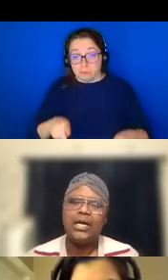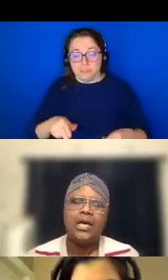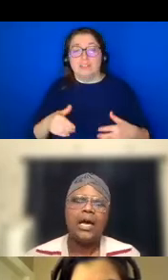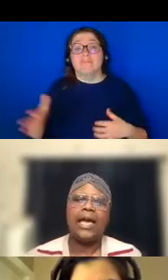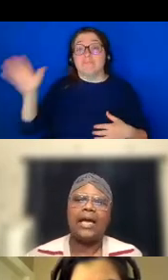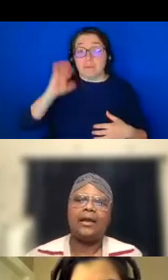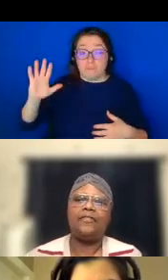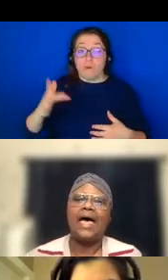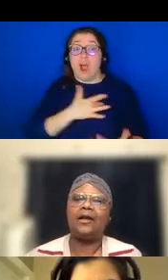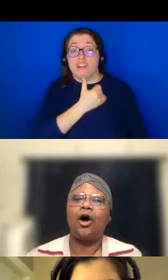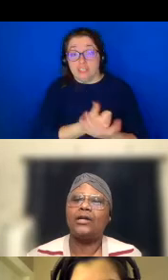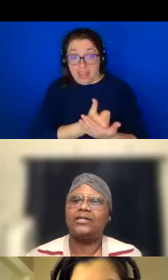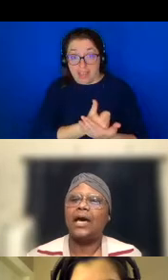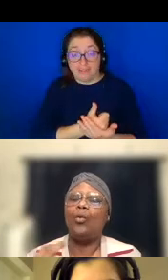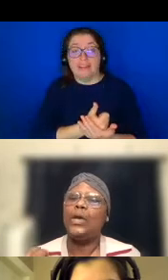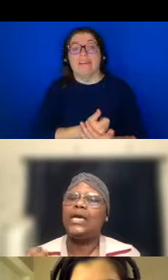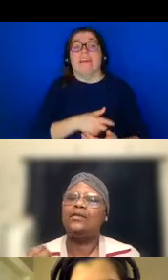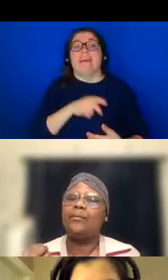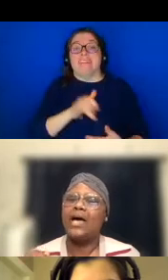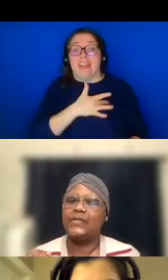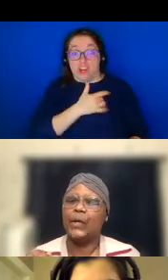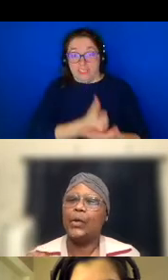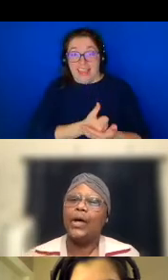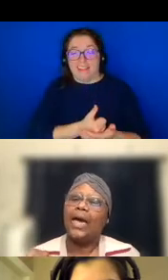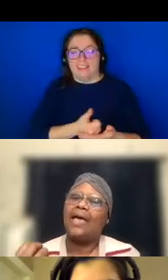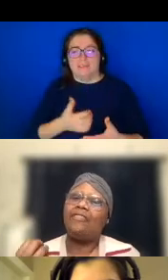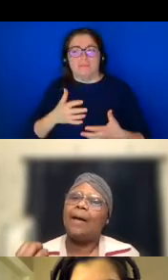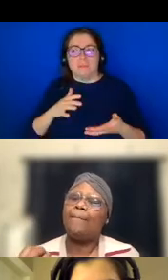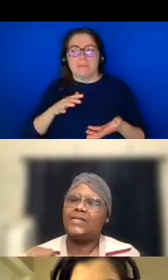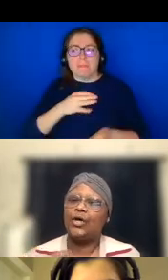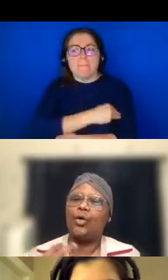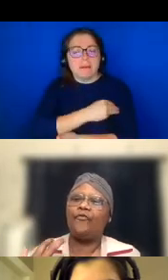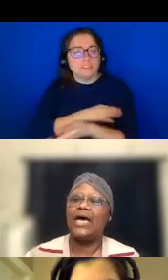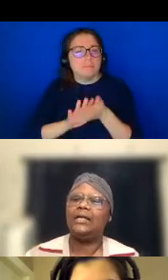previously, and that heart attack weakened the muscle, and that